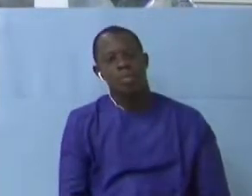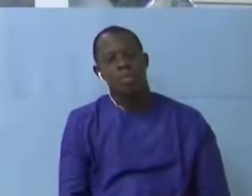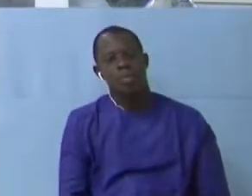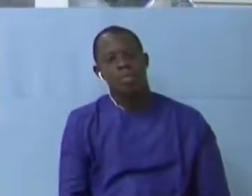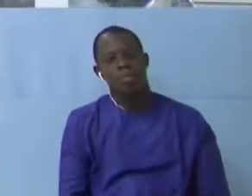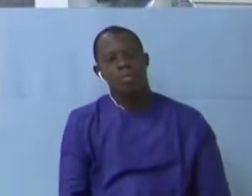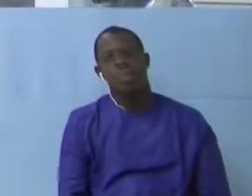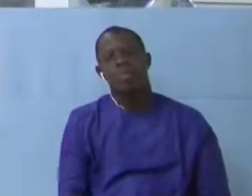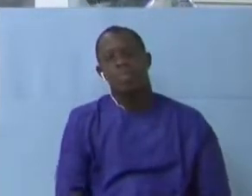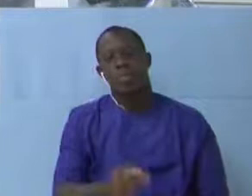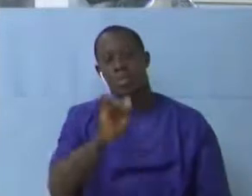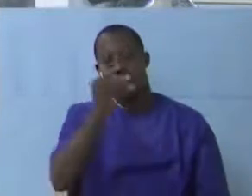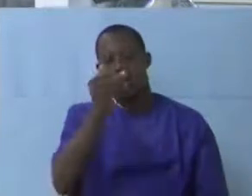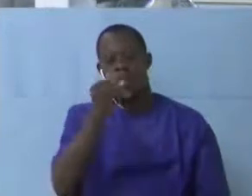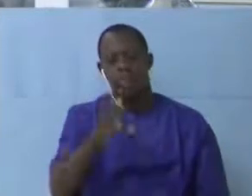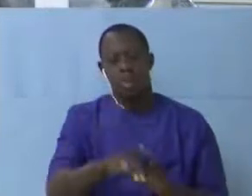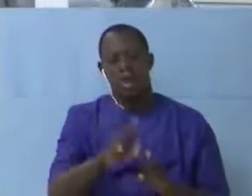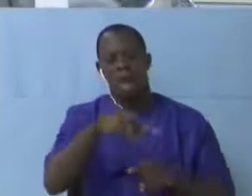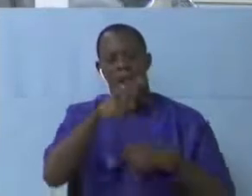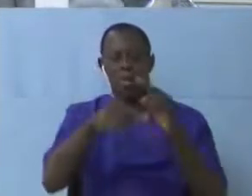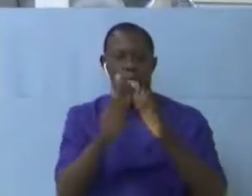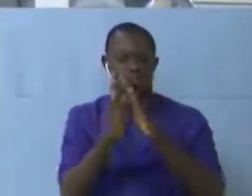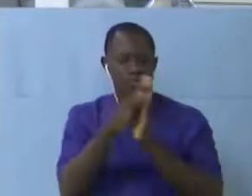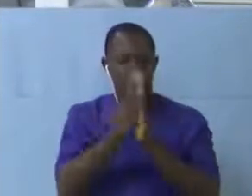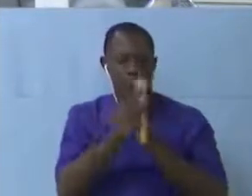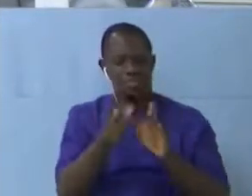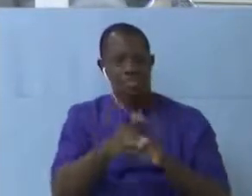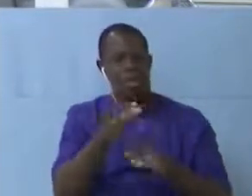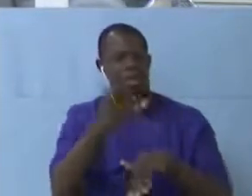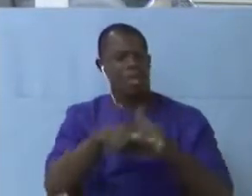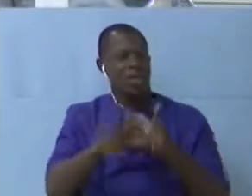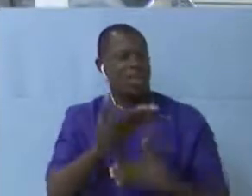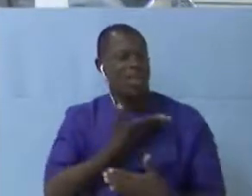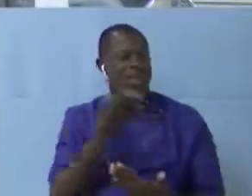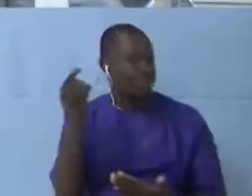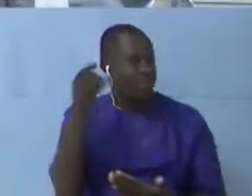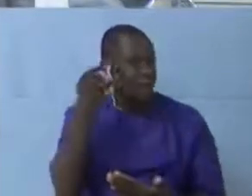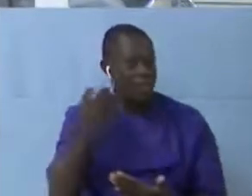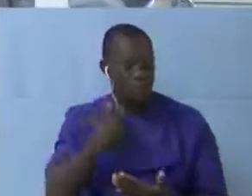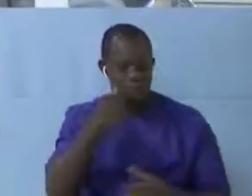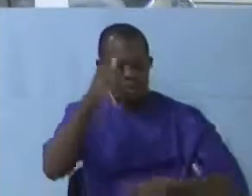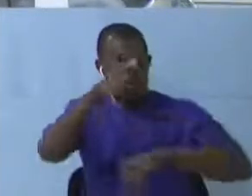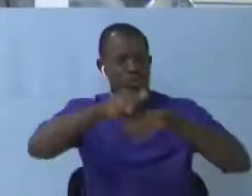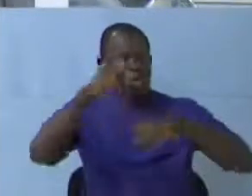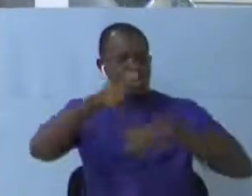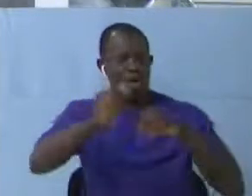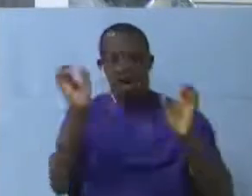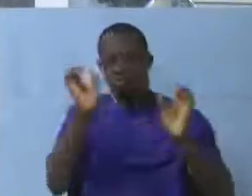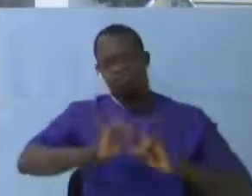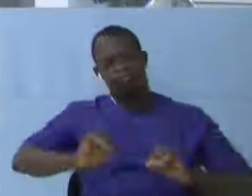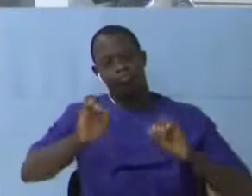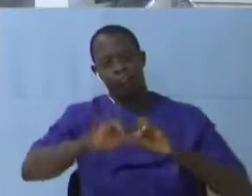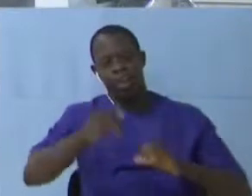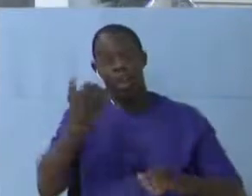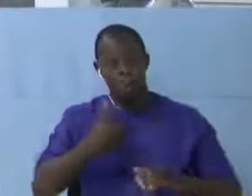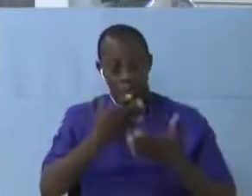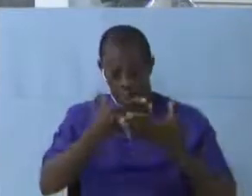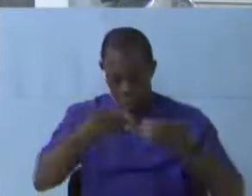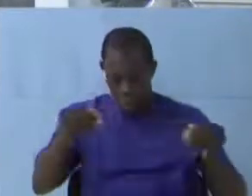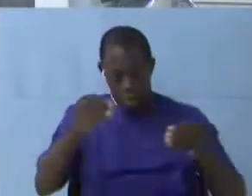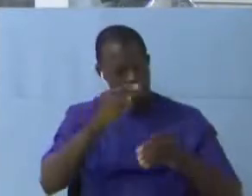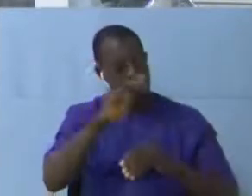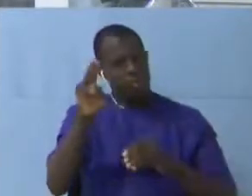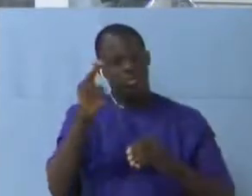course, despite challenges, you very rarely hear about people getting tortured, people getting disappeared. naam sax de gis nañ fi tamit ay